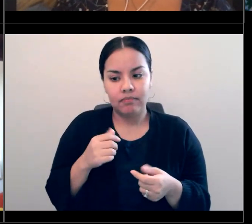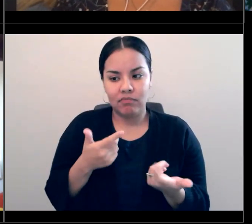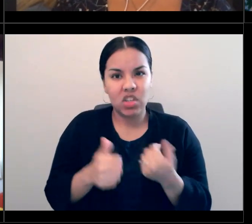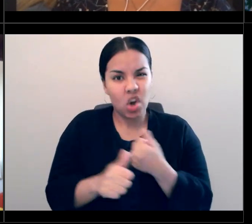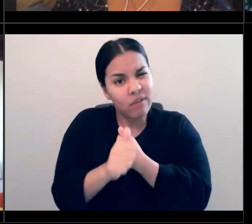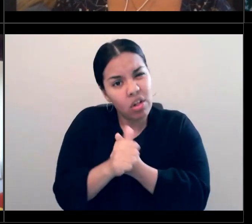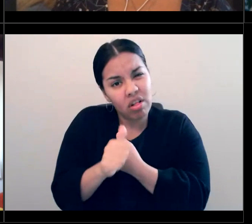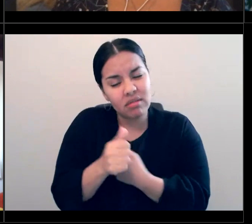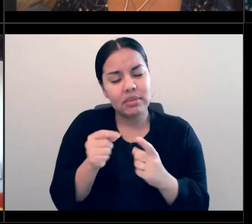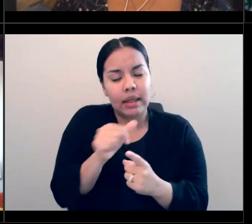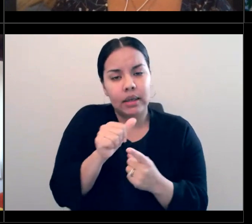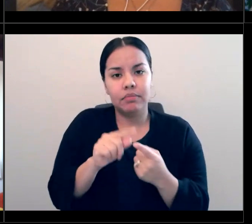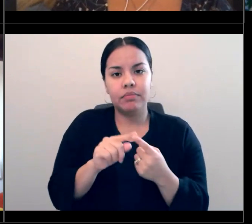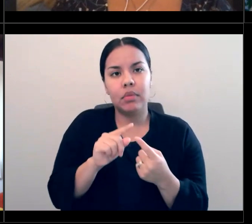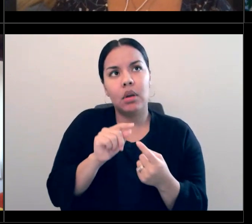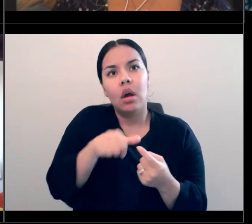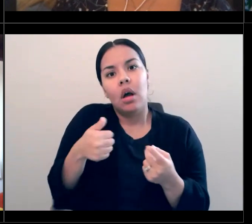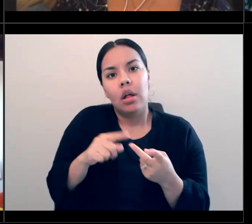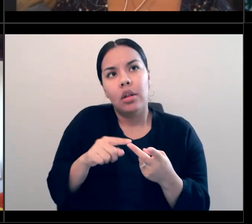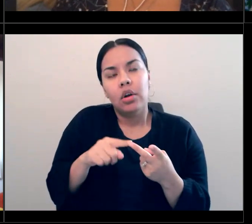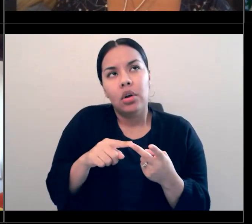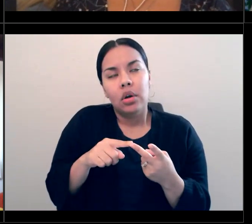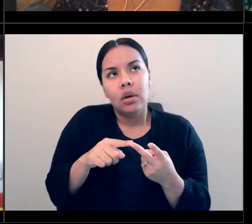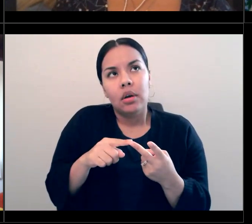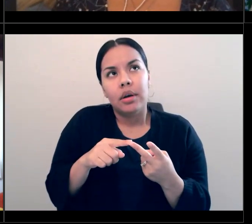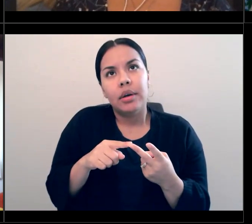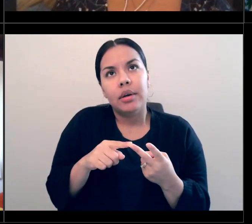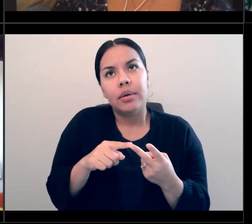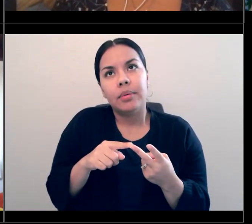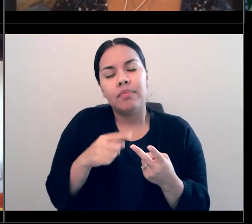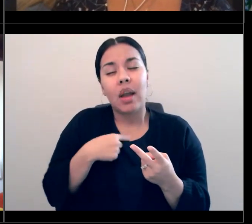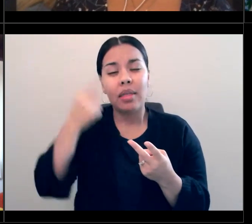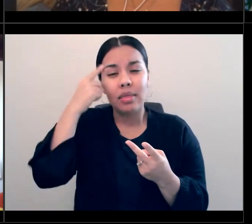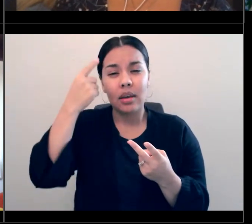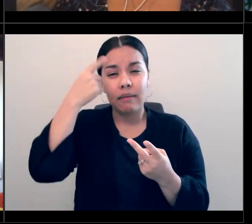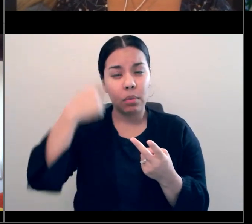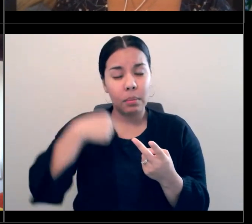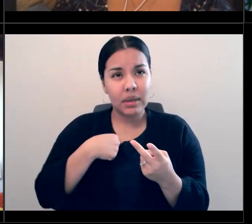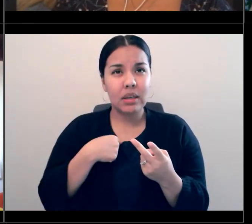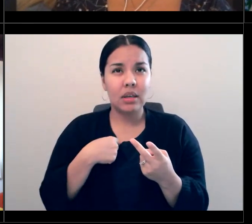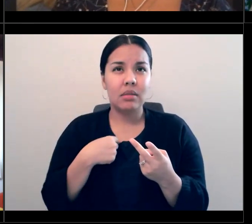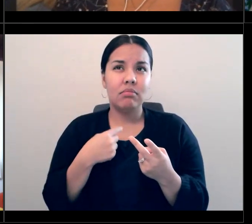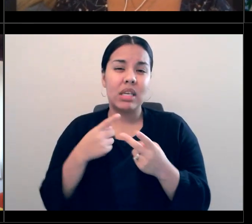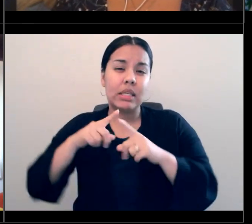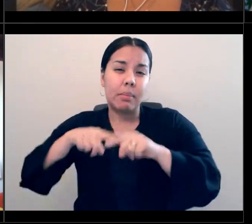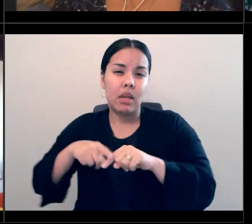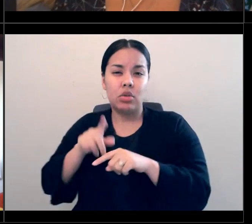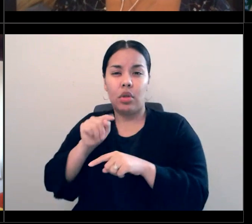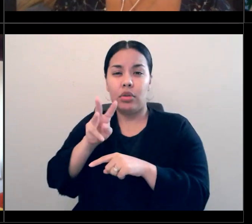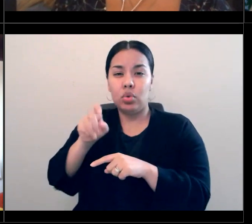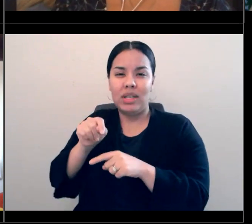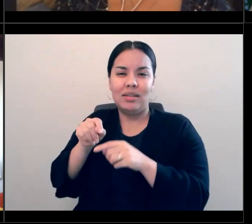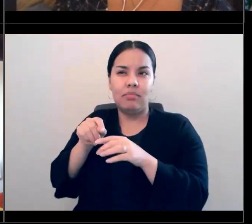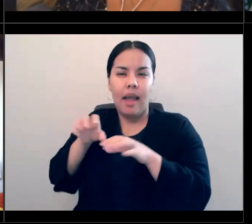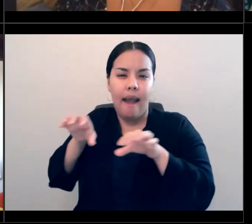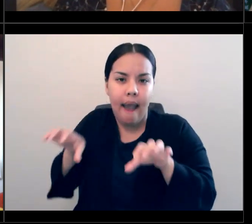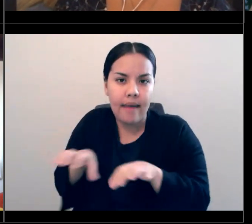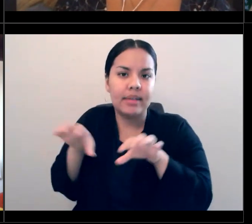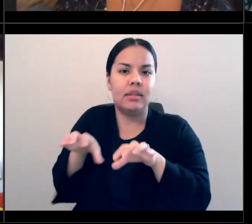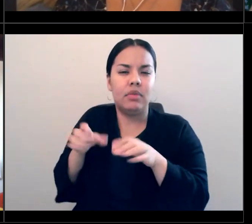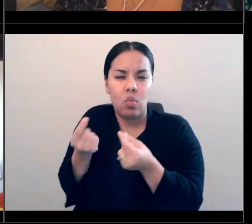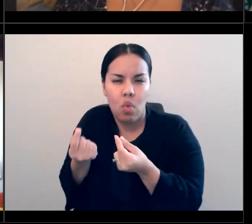harmful. The other is, and I think for me, it would land on how active the tweet was. If nobody responded to it, then